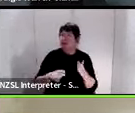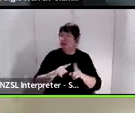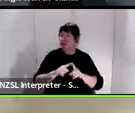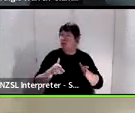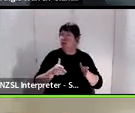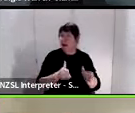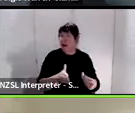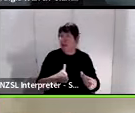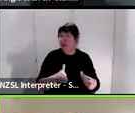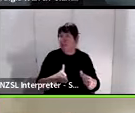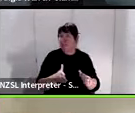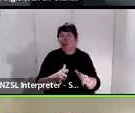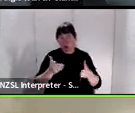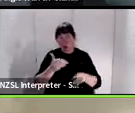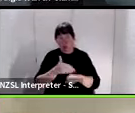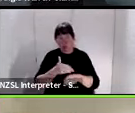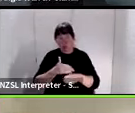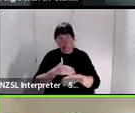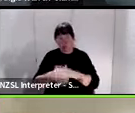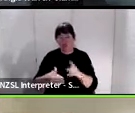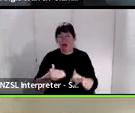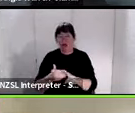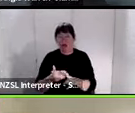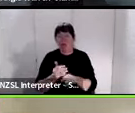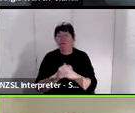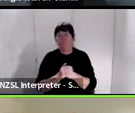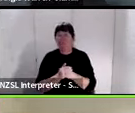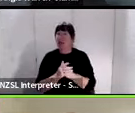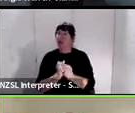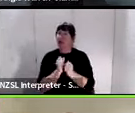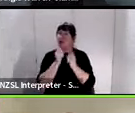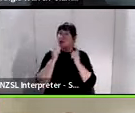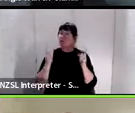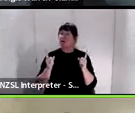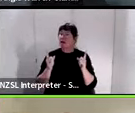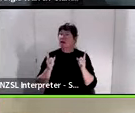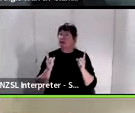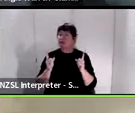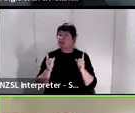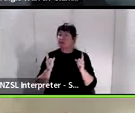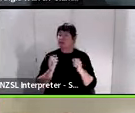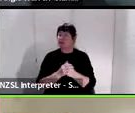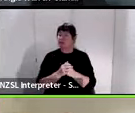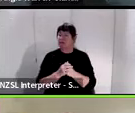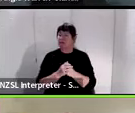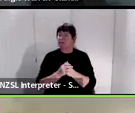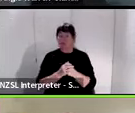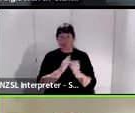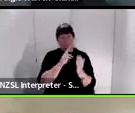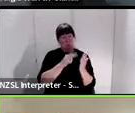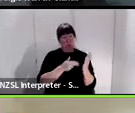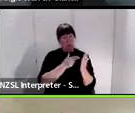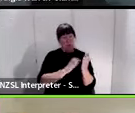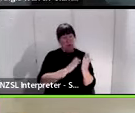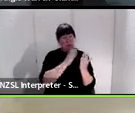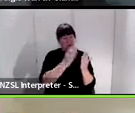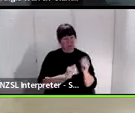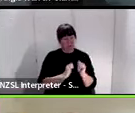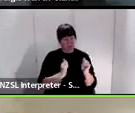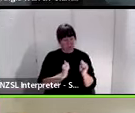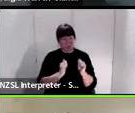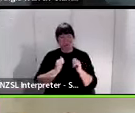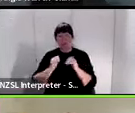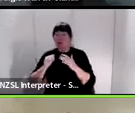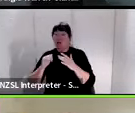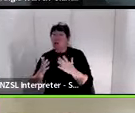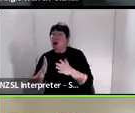of what's coming out of the disability movement after the UN Convention is very focused